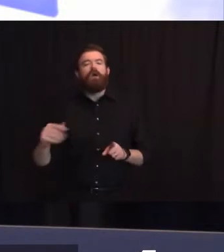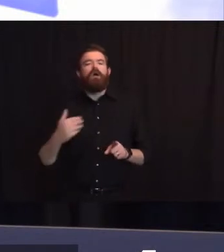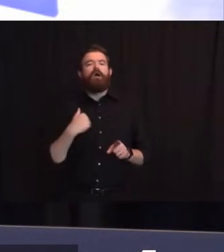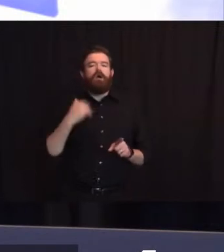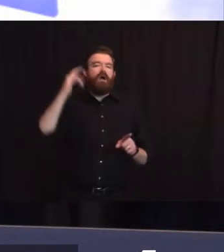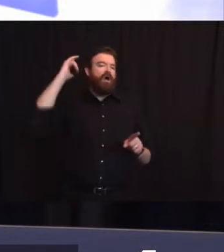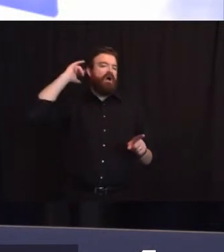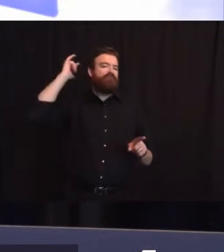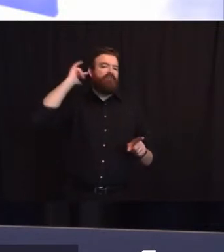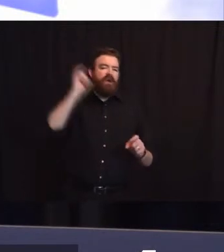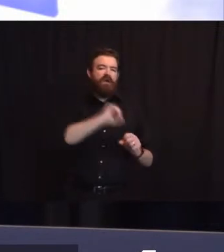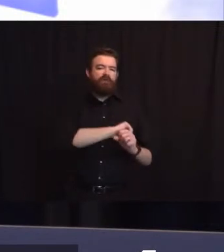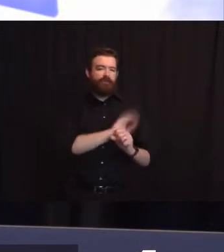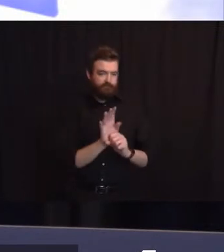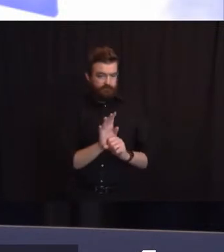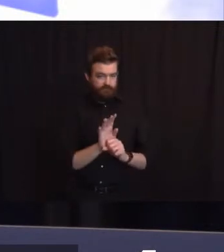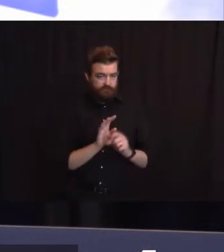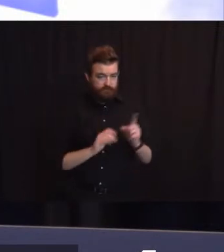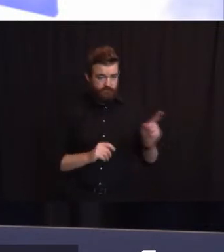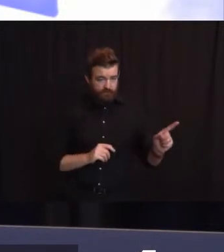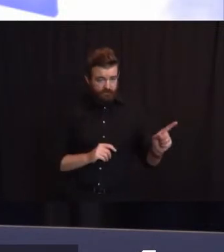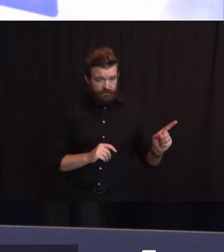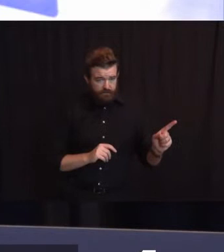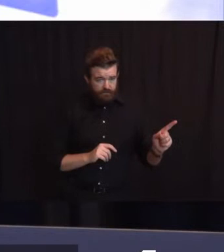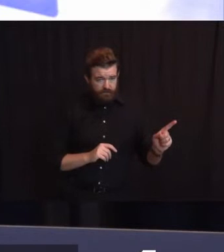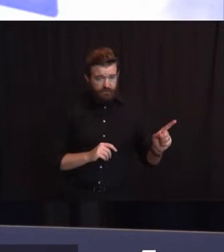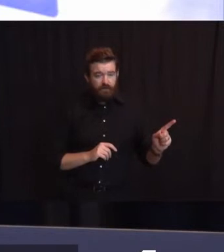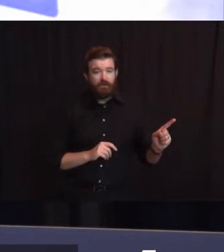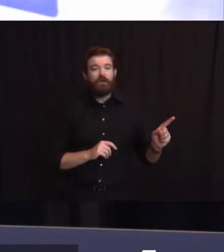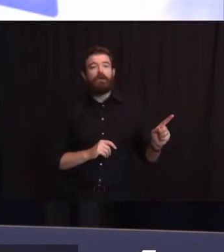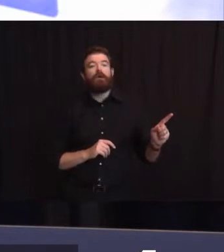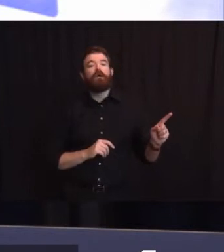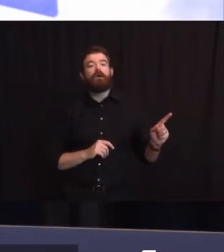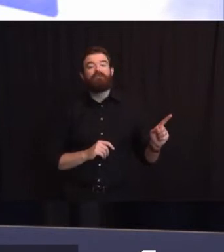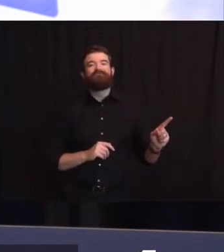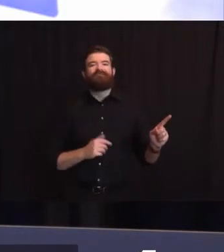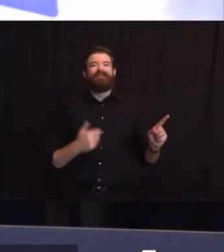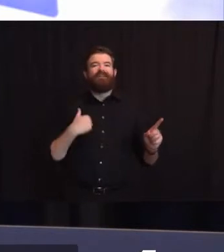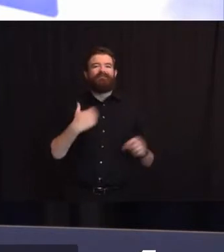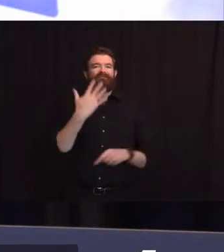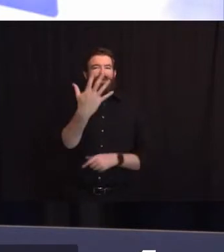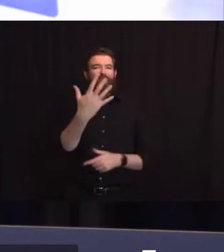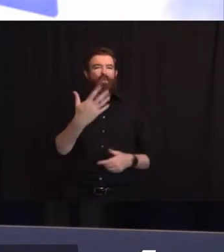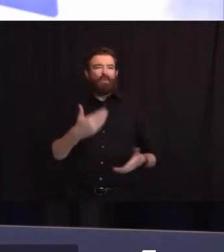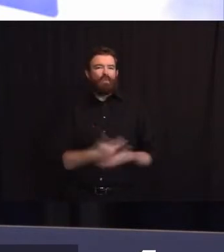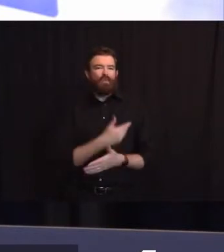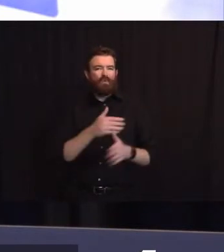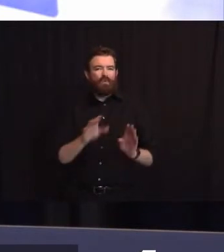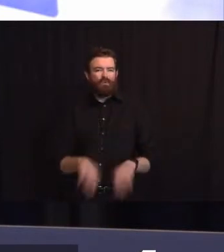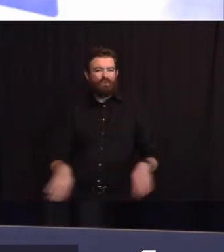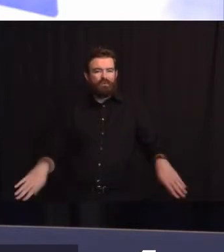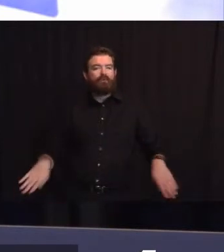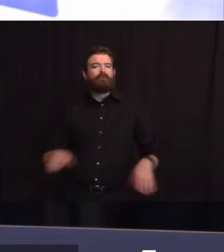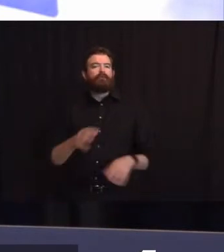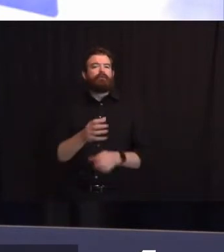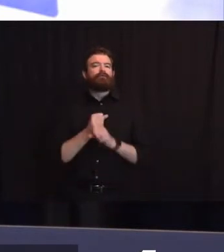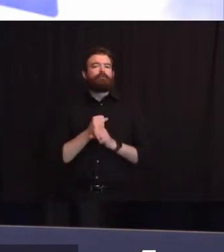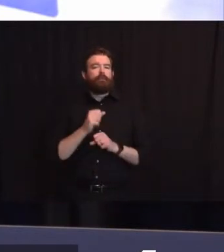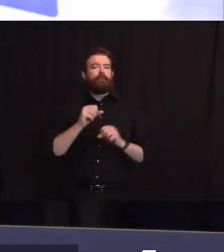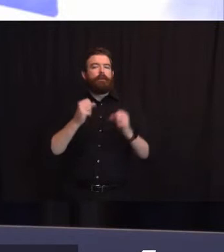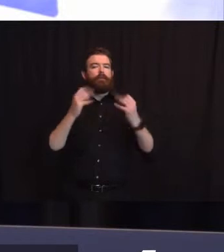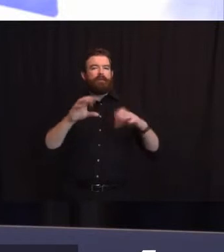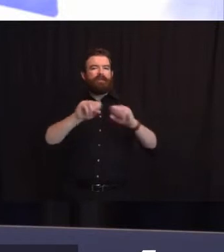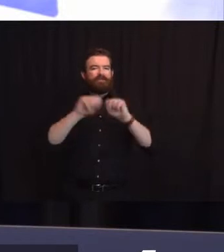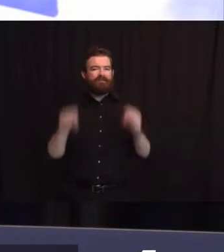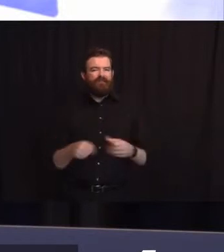Today, we're reporting 5 new cases of multi-system inflammatory syndrome in children. So there are